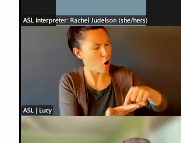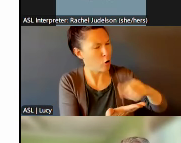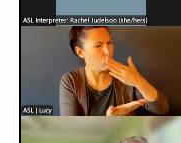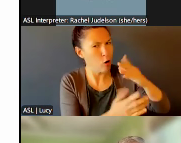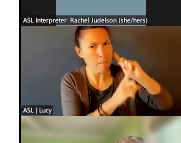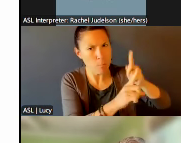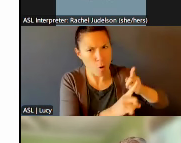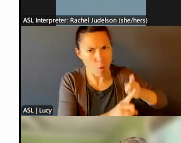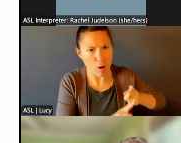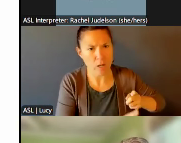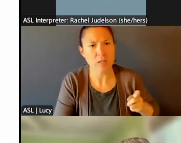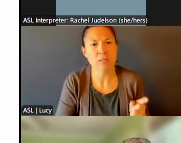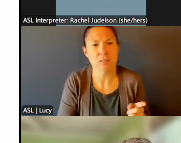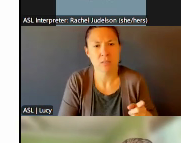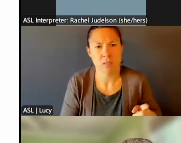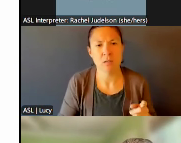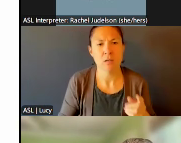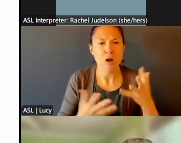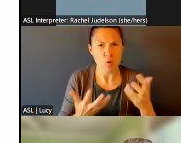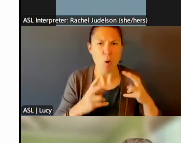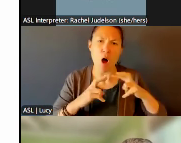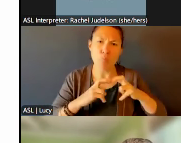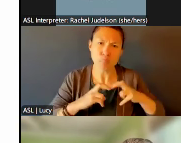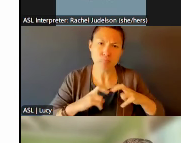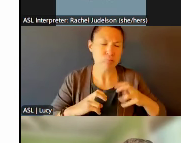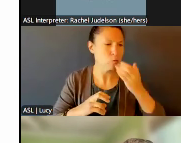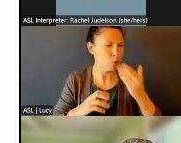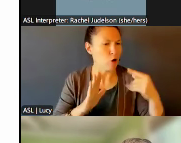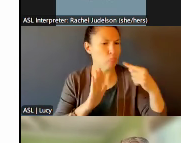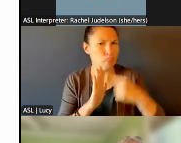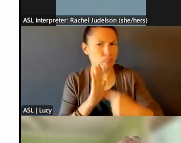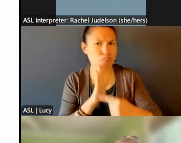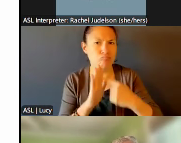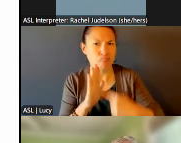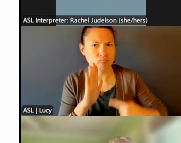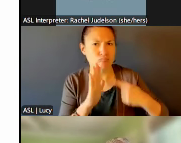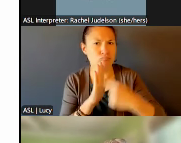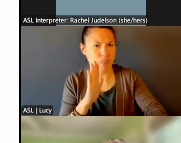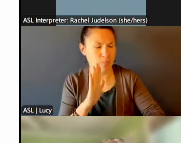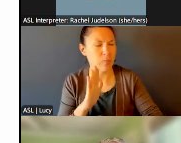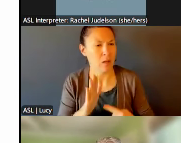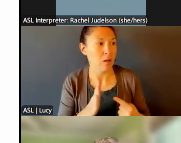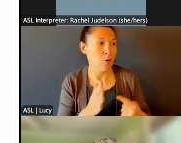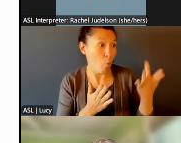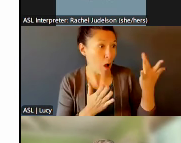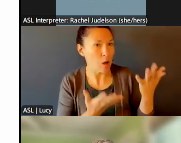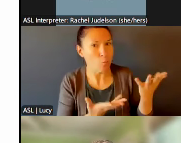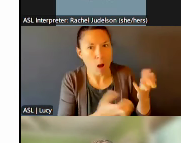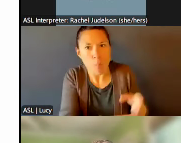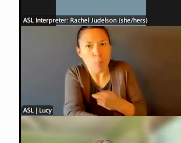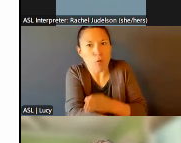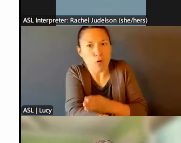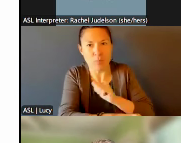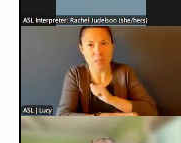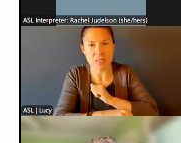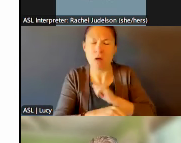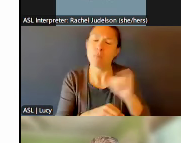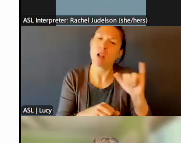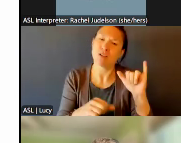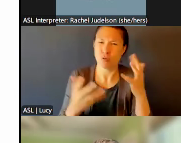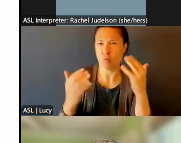hard and critical because you want to make sure your research is good, but you want it to be fair. And ultimately, when I